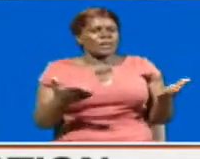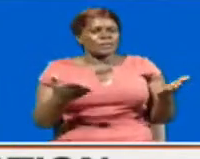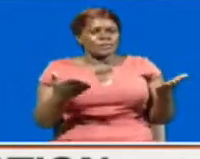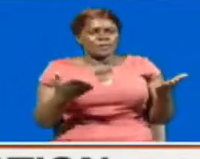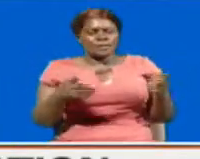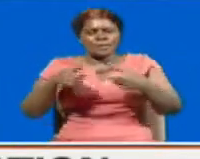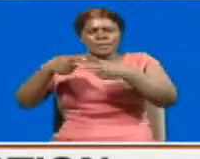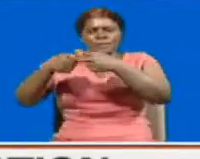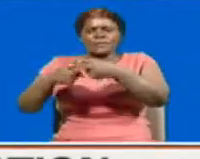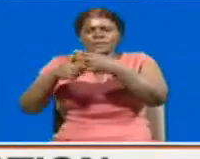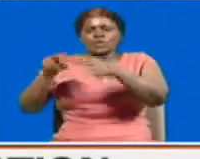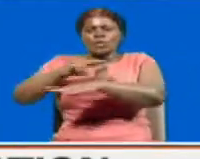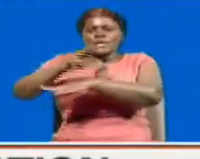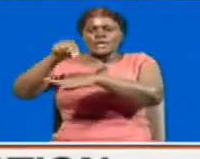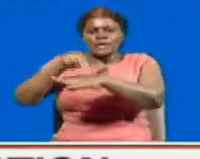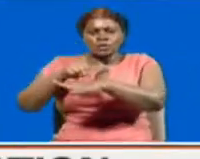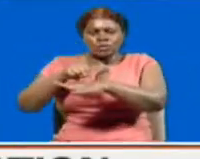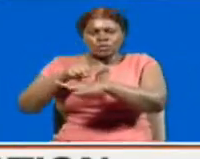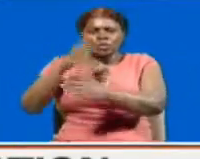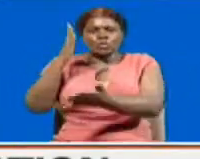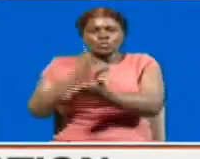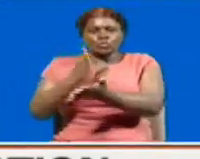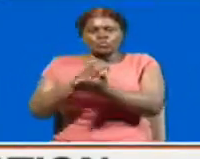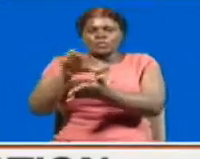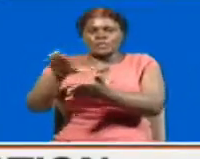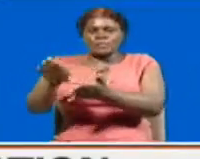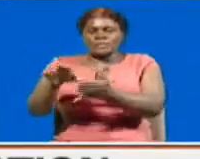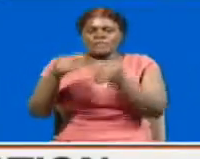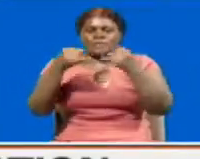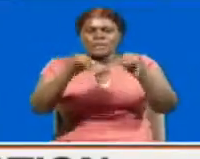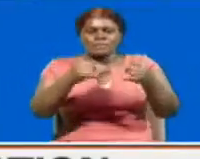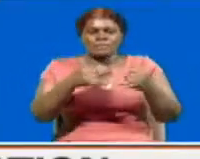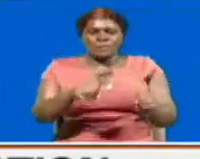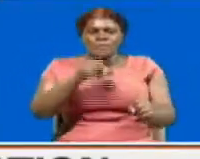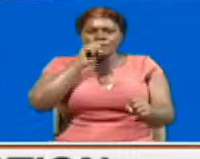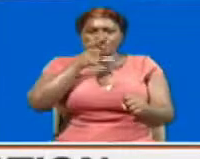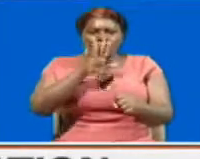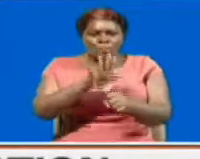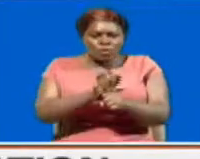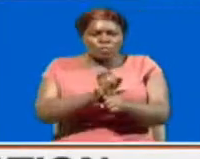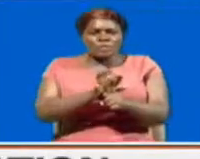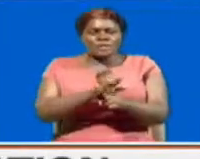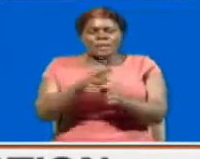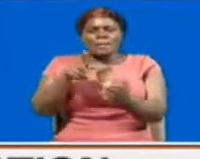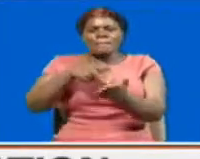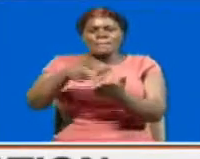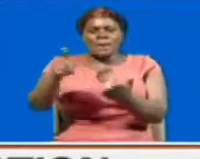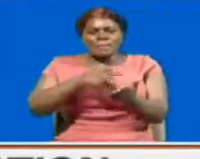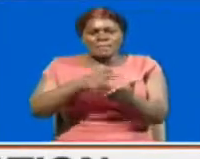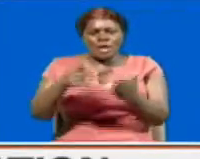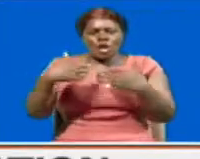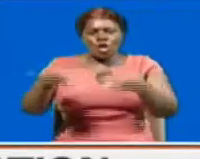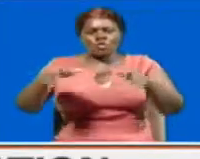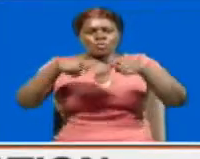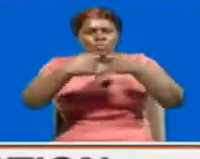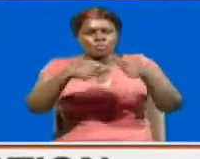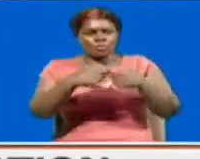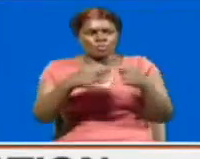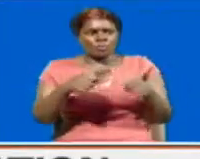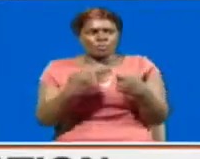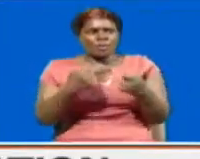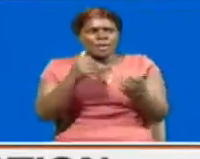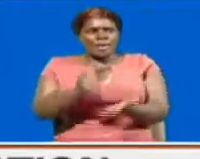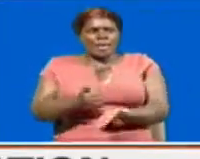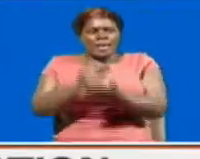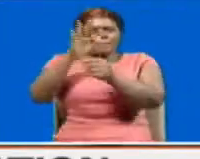the industrialized nations if indeed they'll honor the $100 billion compensation on loss and damage, which will go